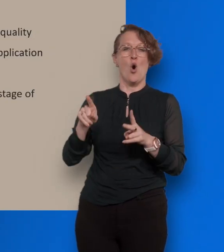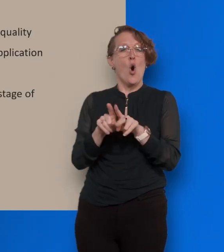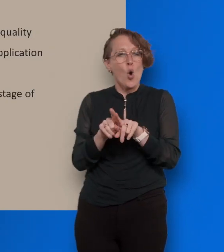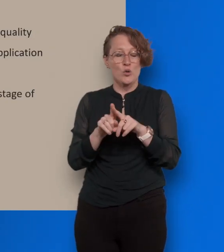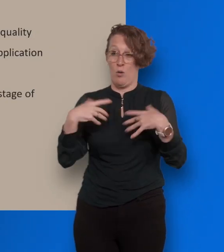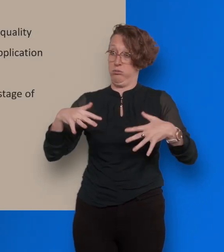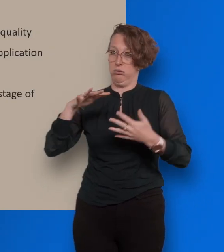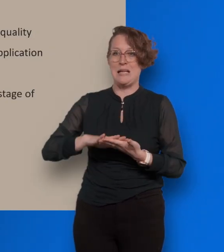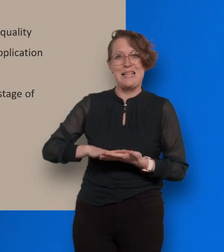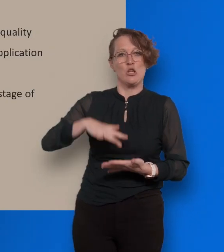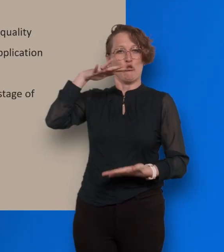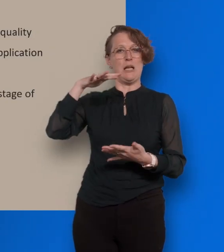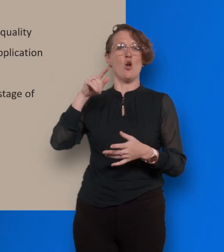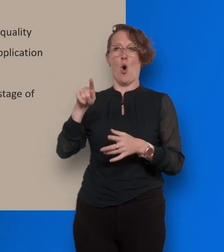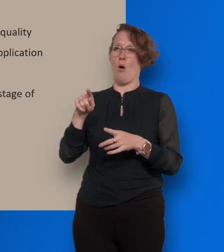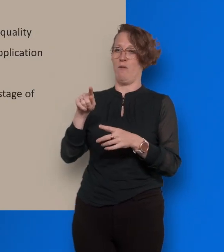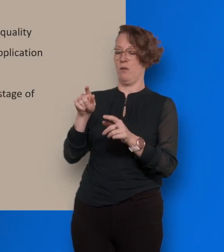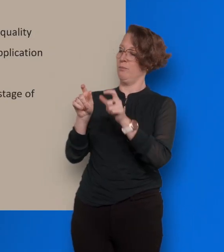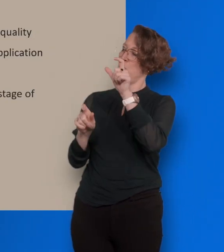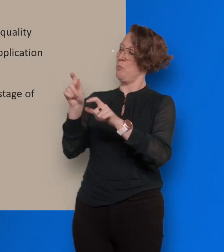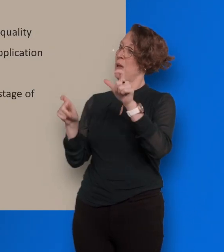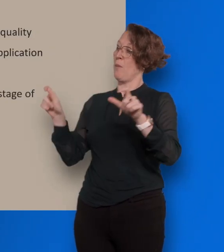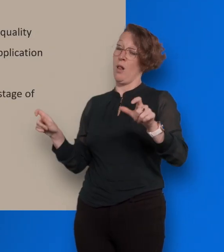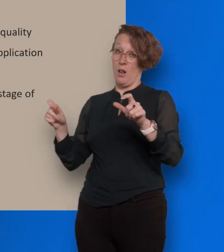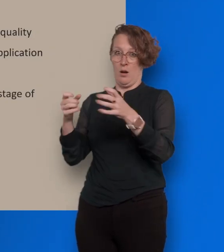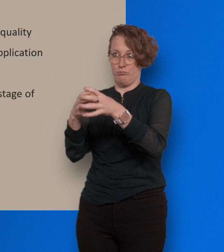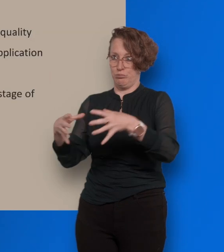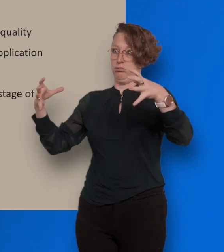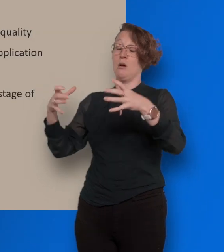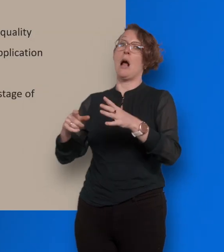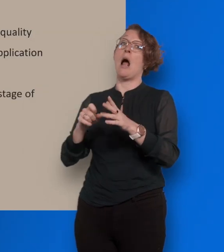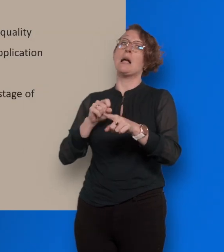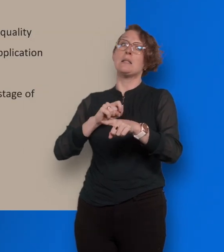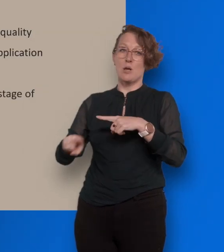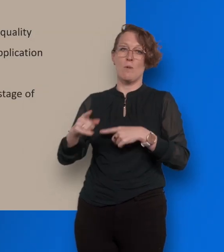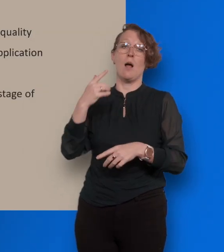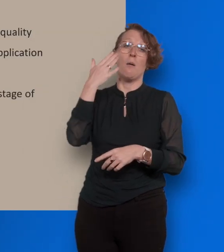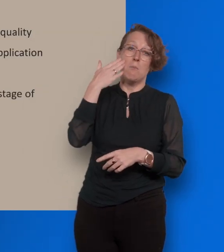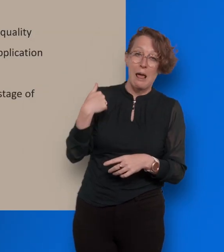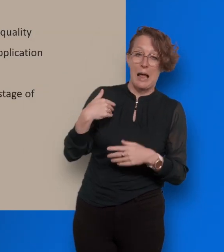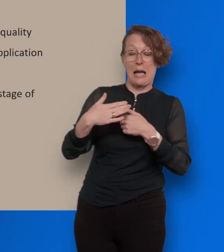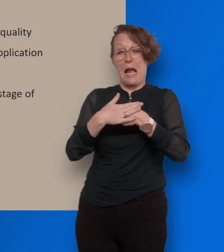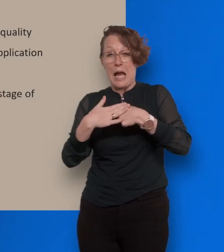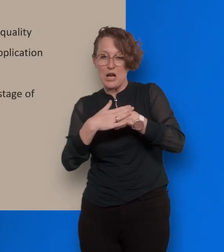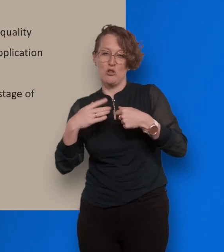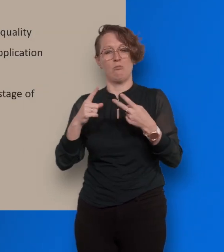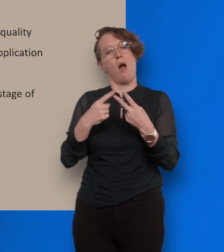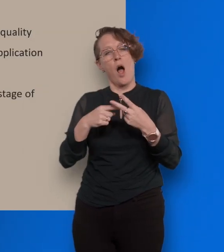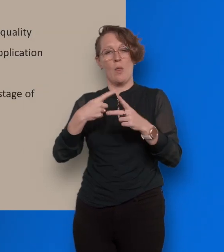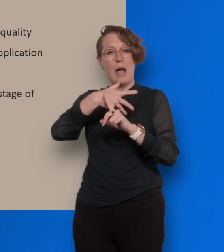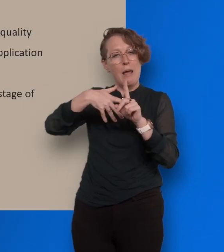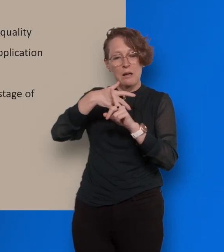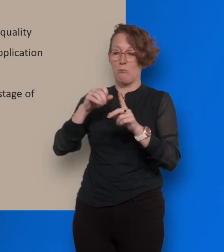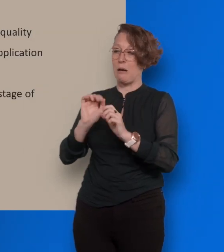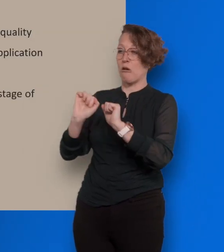significant increase in the pool of applicants, particularly from Black, Asian and other ethnic backgrounds. We've